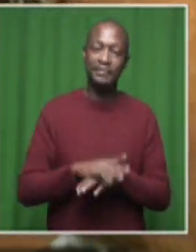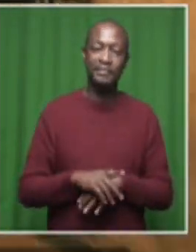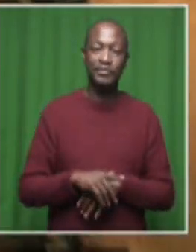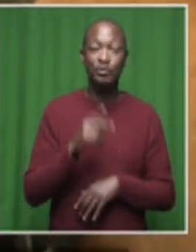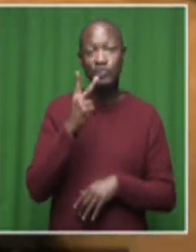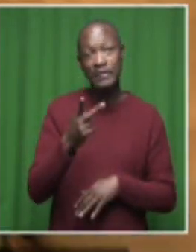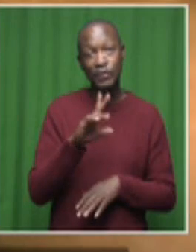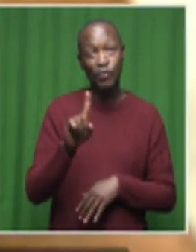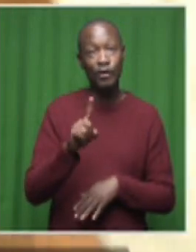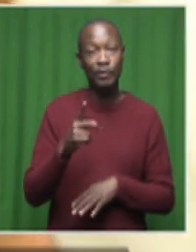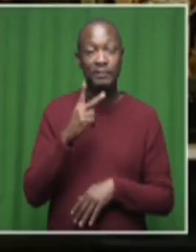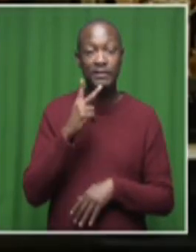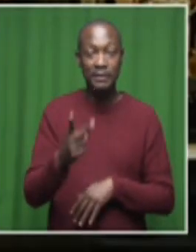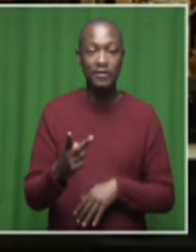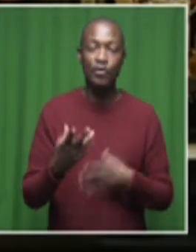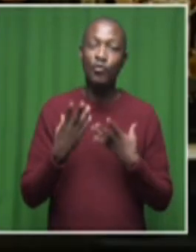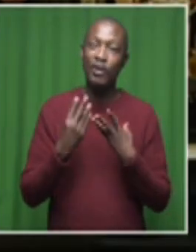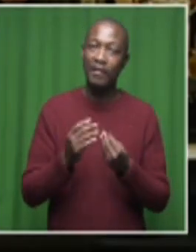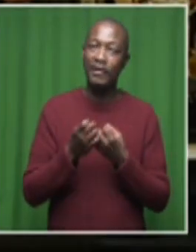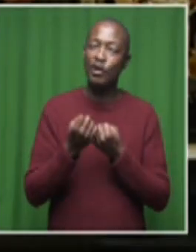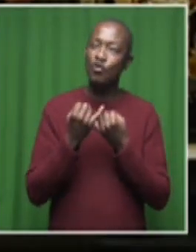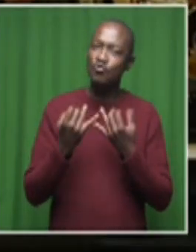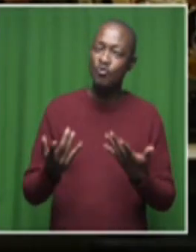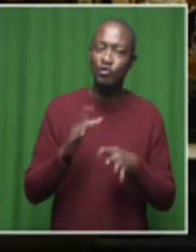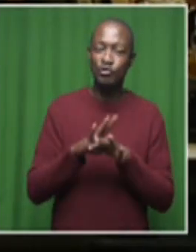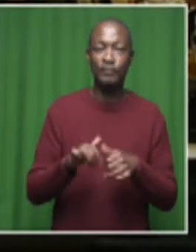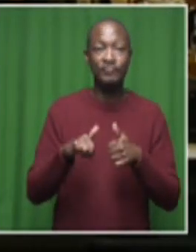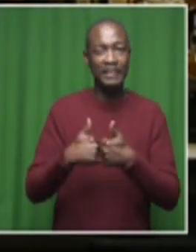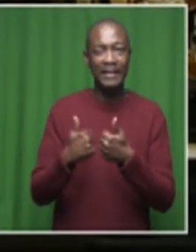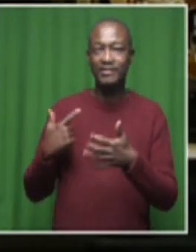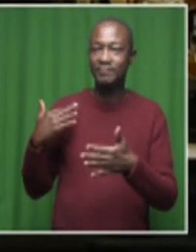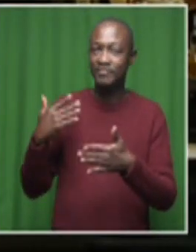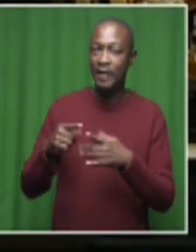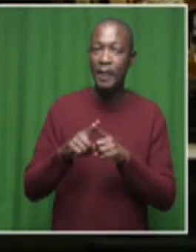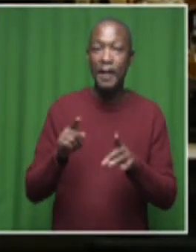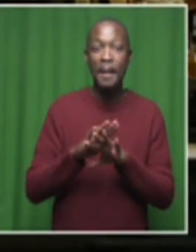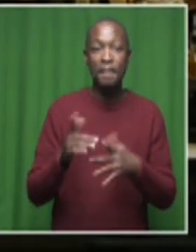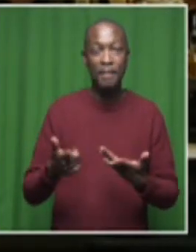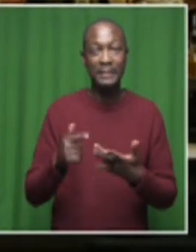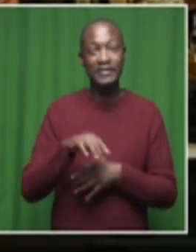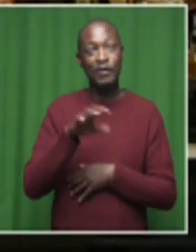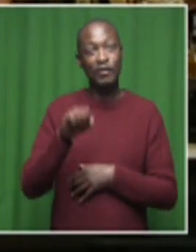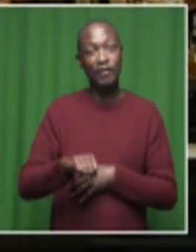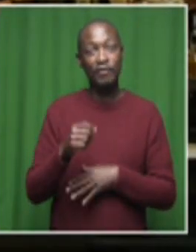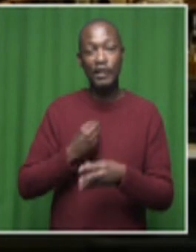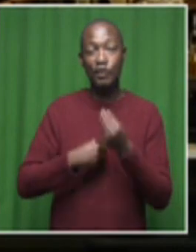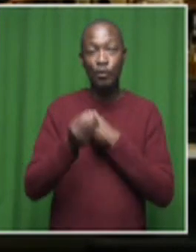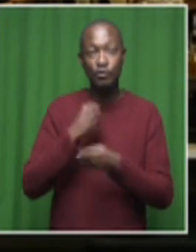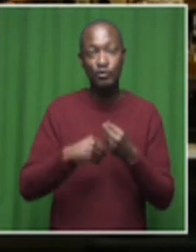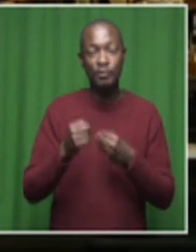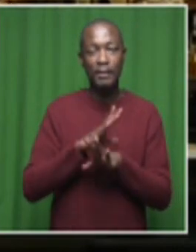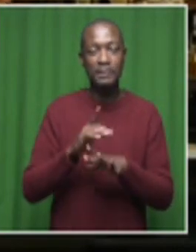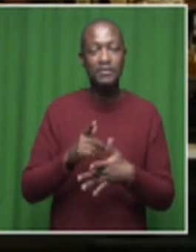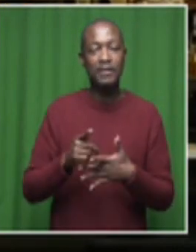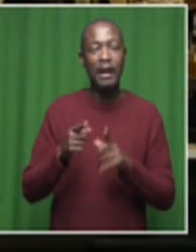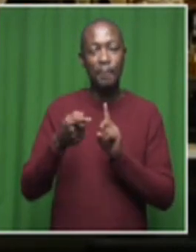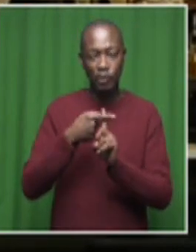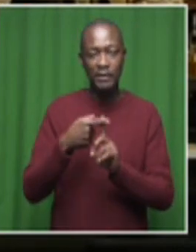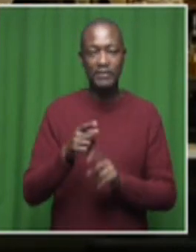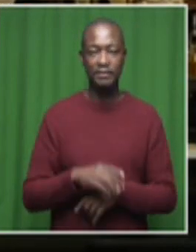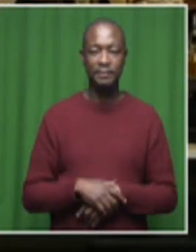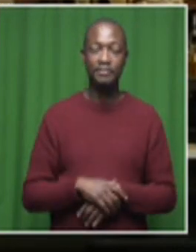seen is we've had lots of hardships and challenges, but the South African consumers are positive and resilient.